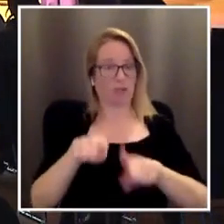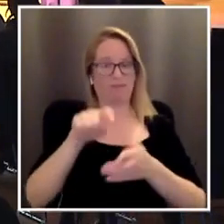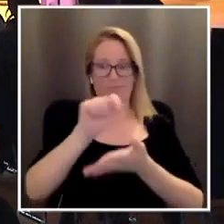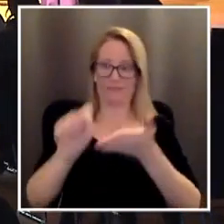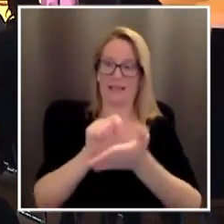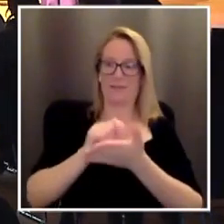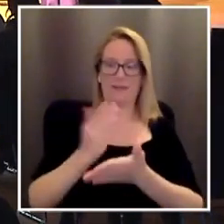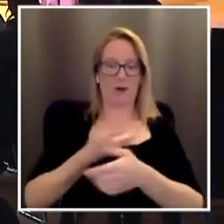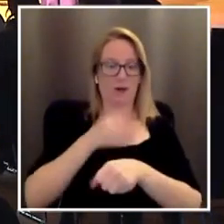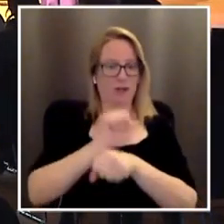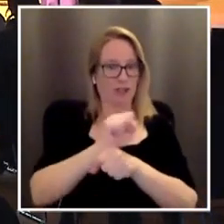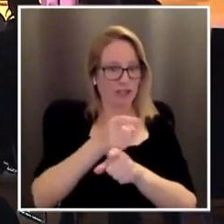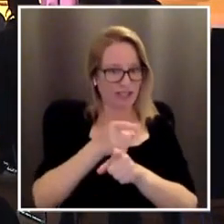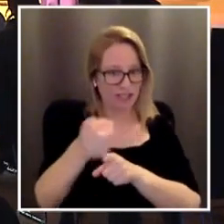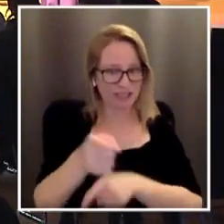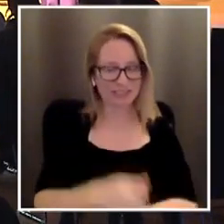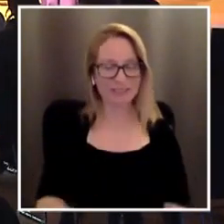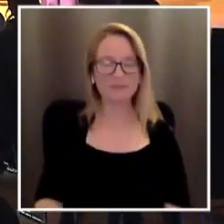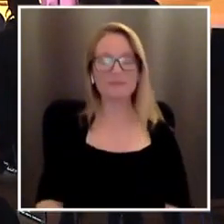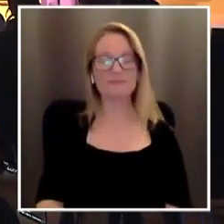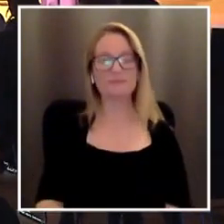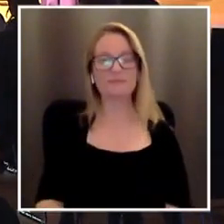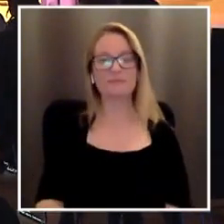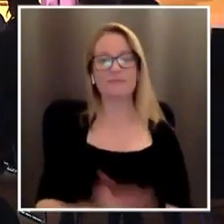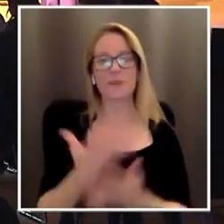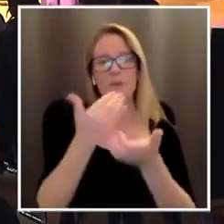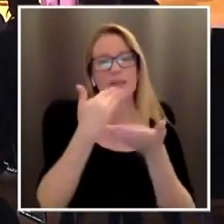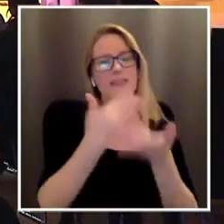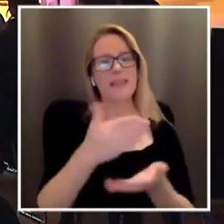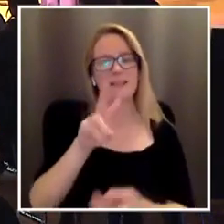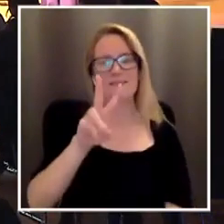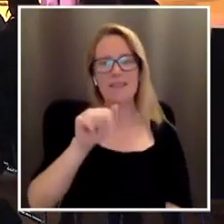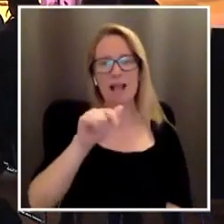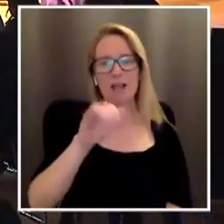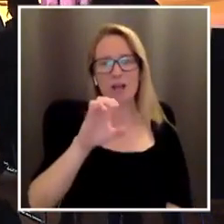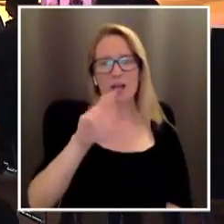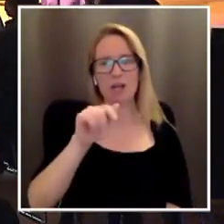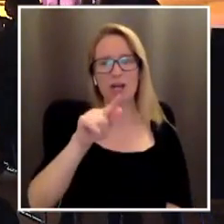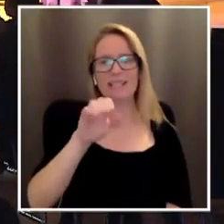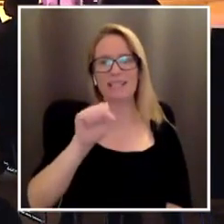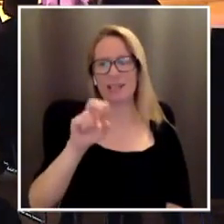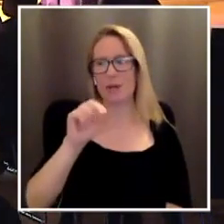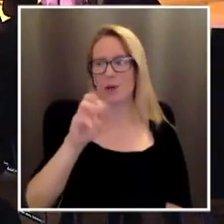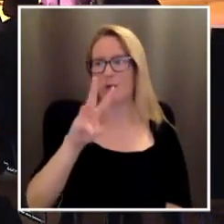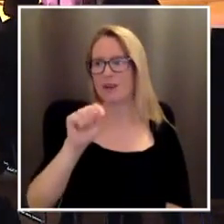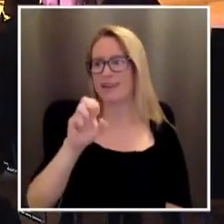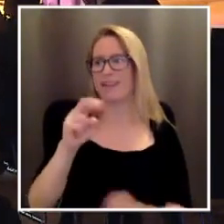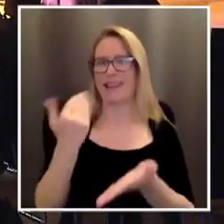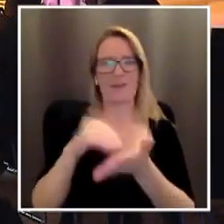careers. Let's thank Valerie Curtis-Newton one more time for this incredible.